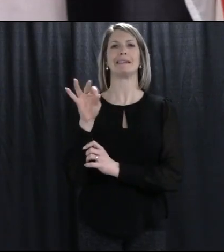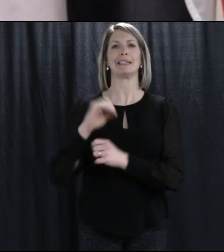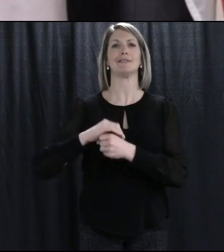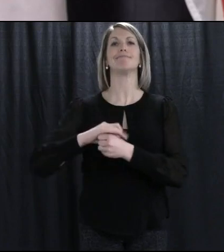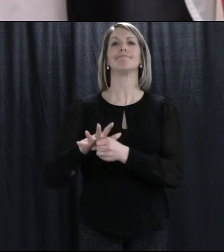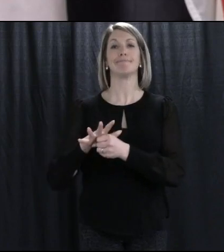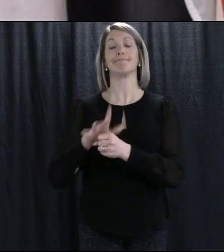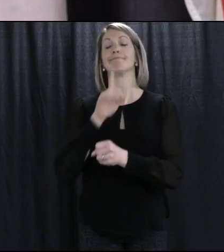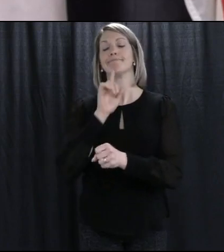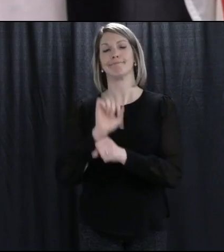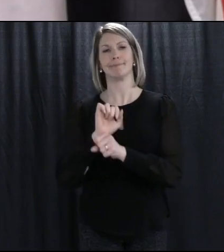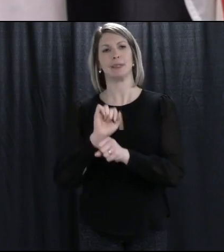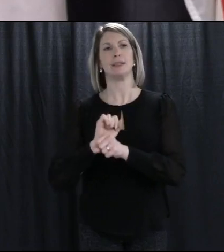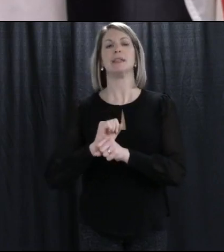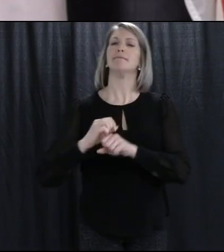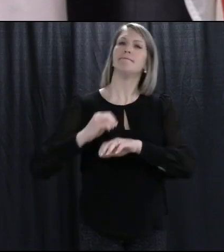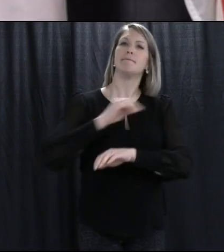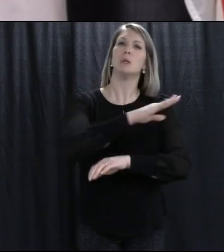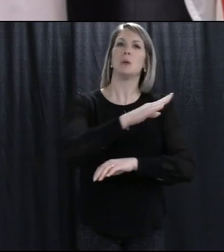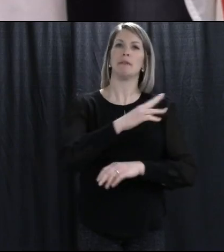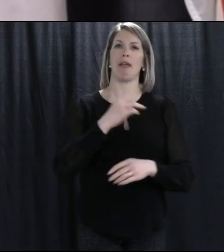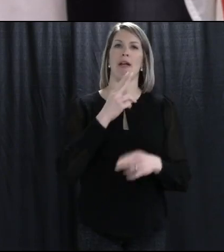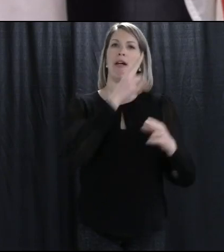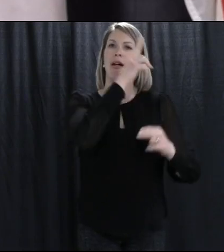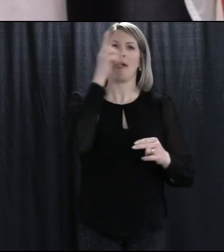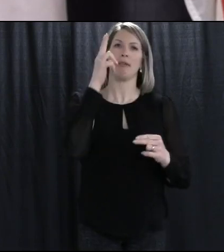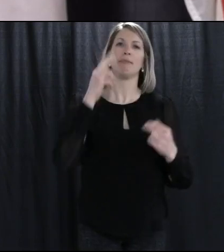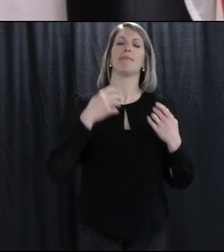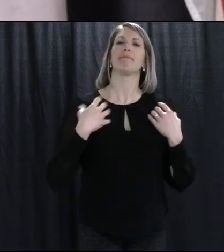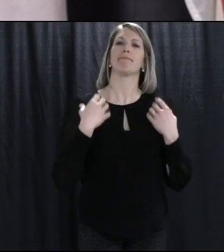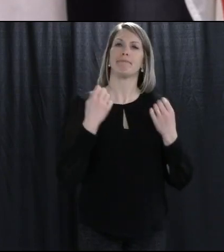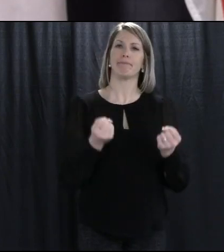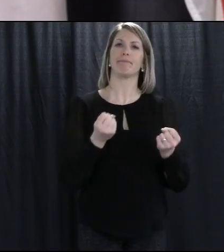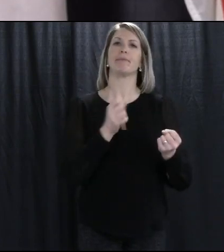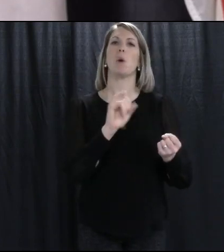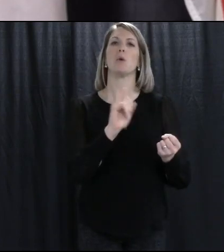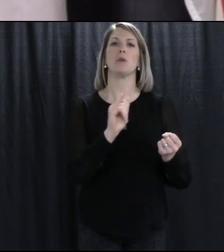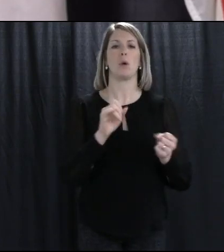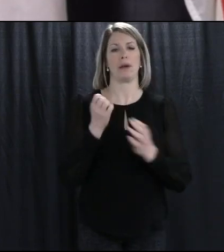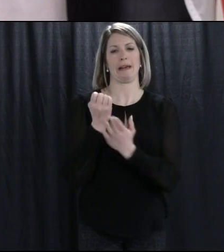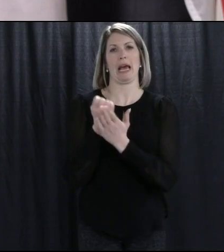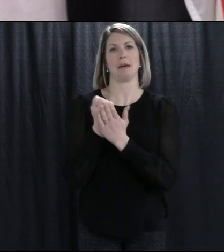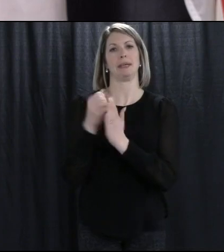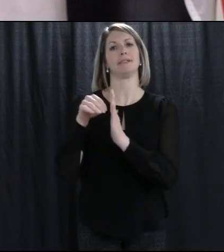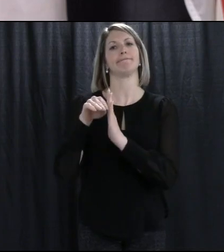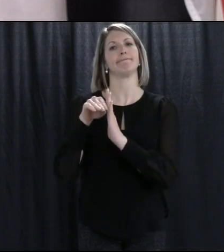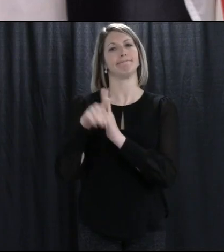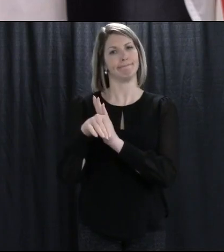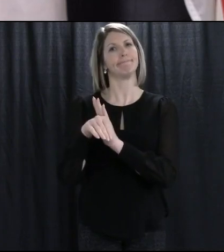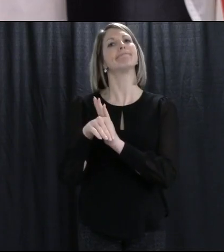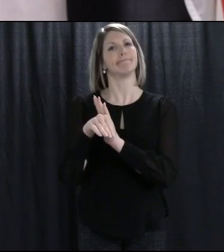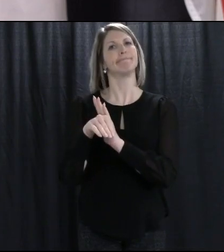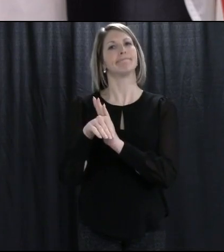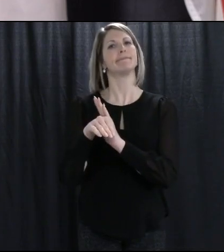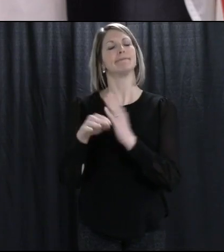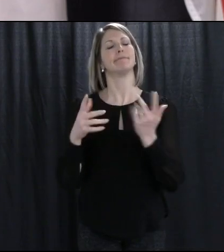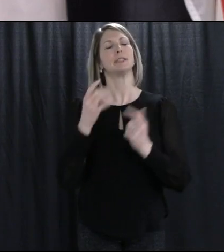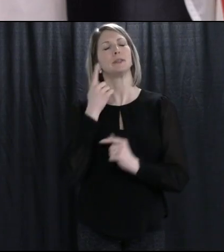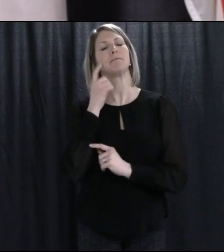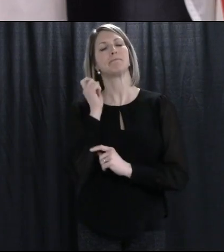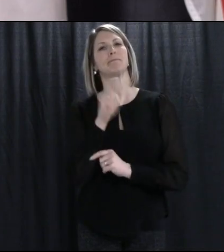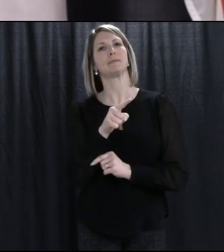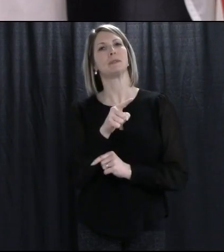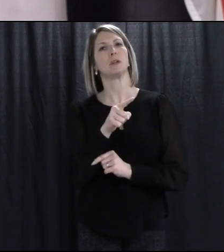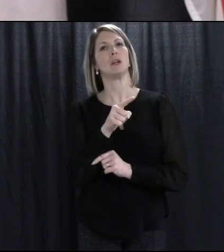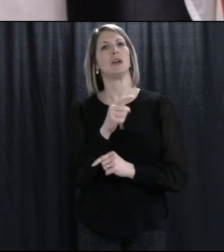on our healthcare system and our economy. As you know, today the federal government announced temporary restrictions to